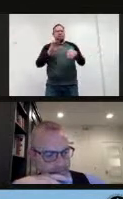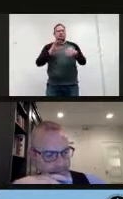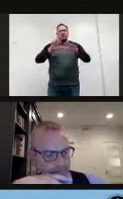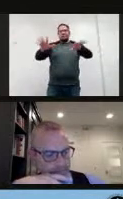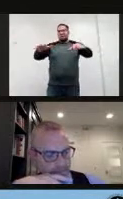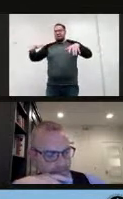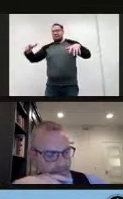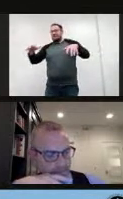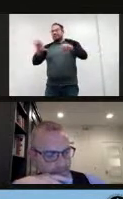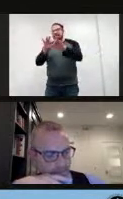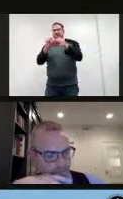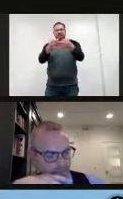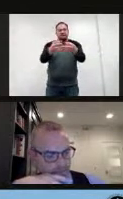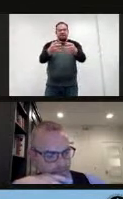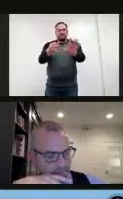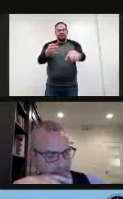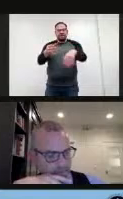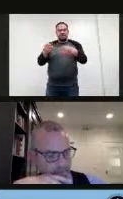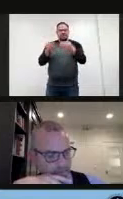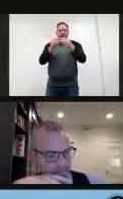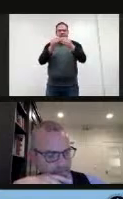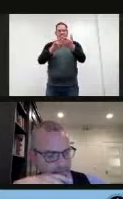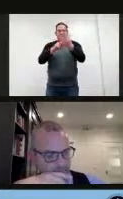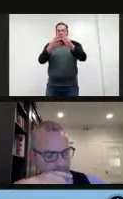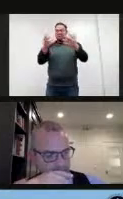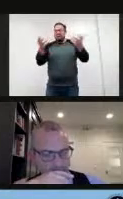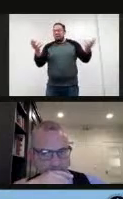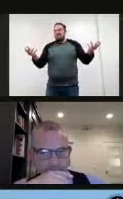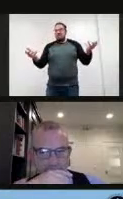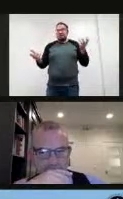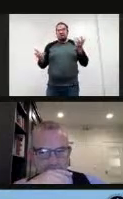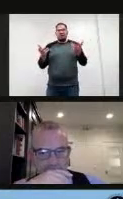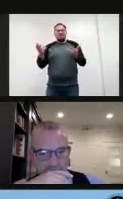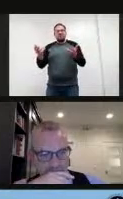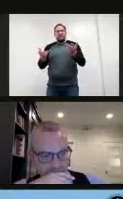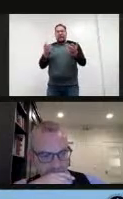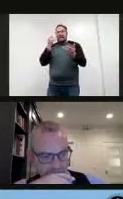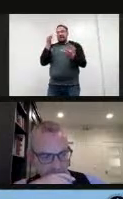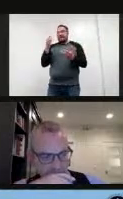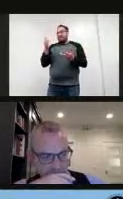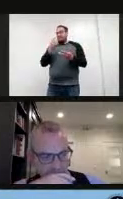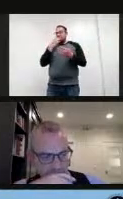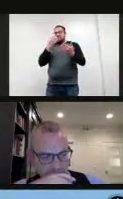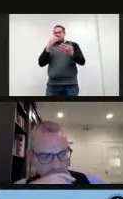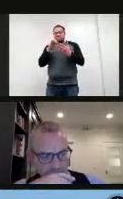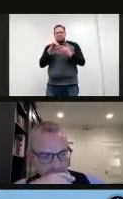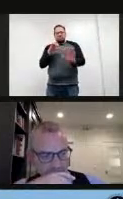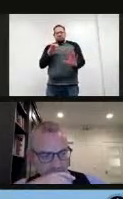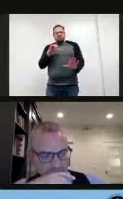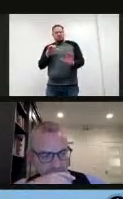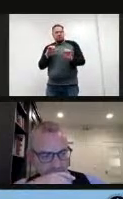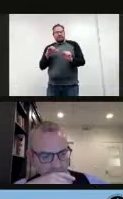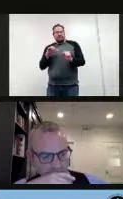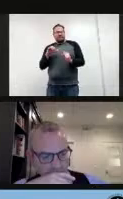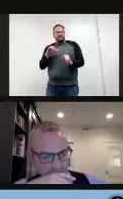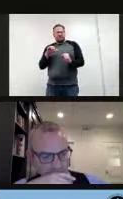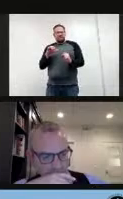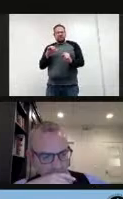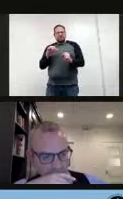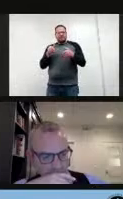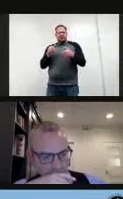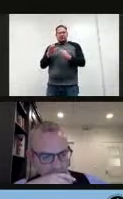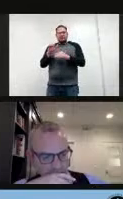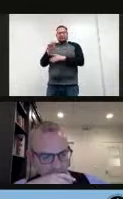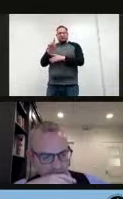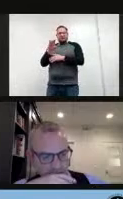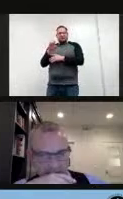might become more meaning. Yeah, I was gonna allow that, you know, if everybody appreciated this, then allow Alice to